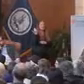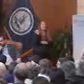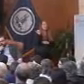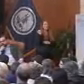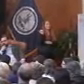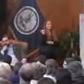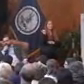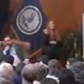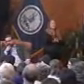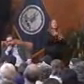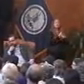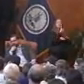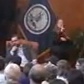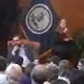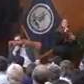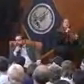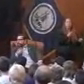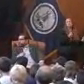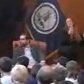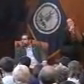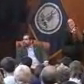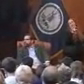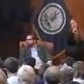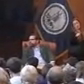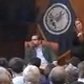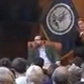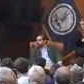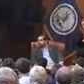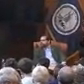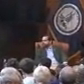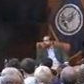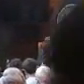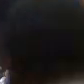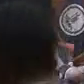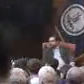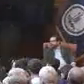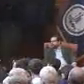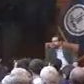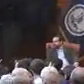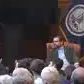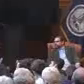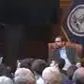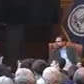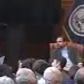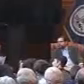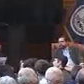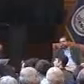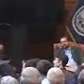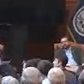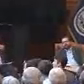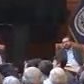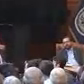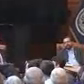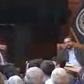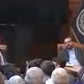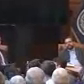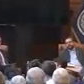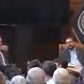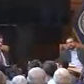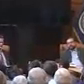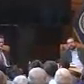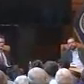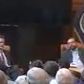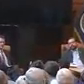ensure we cover as much ground as possible, your questions will be selected by my Batten staff. Before reading